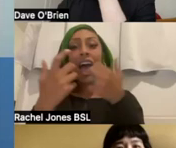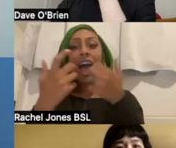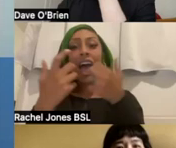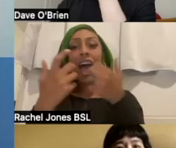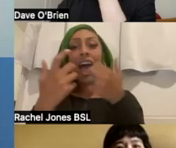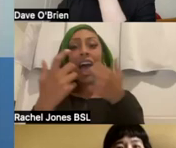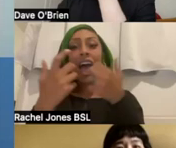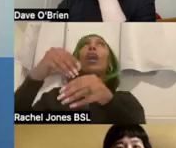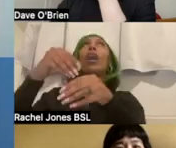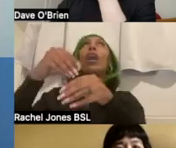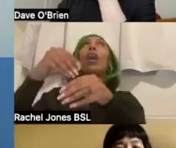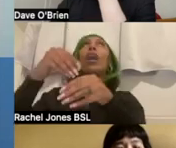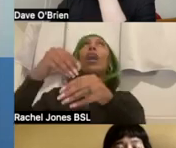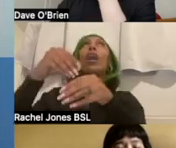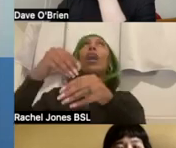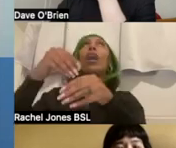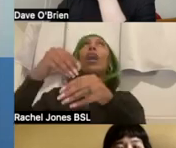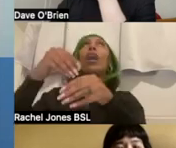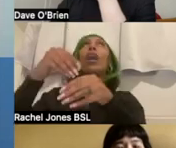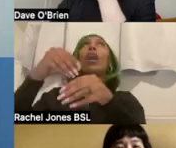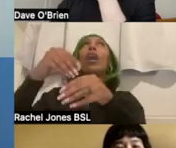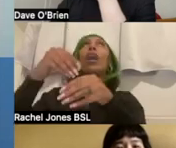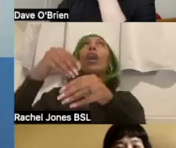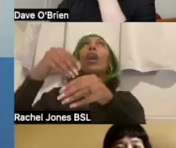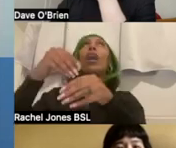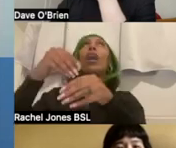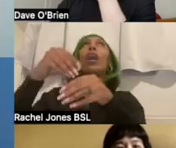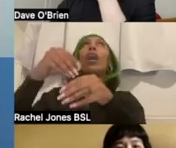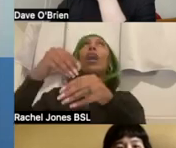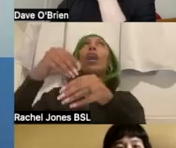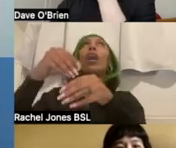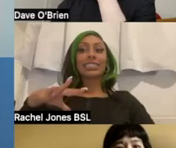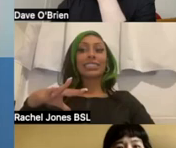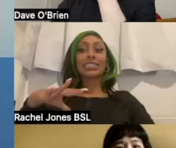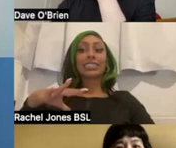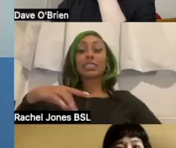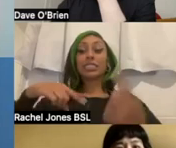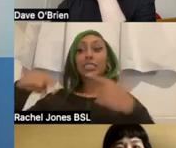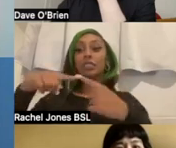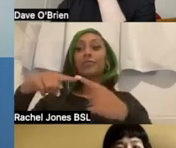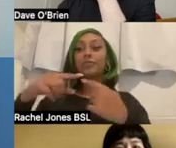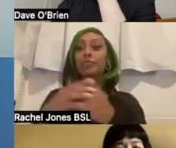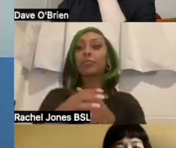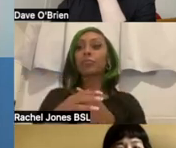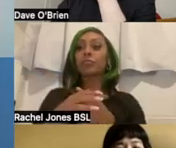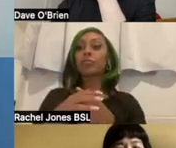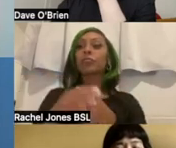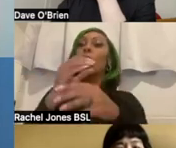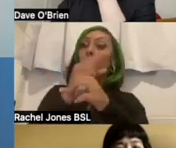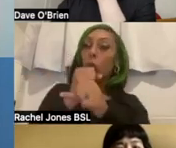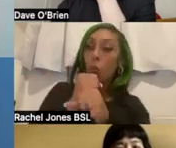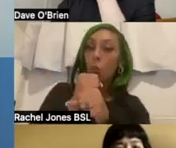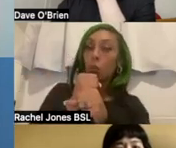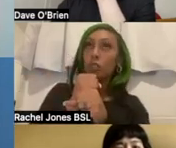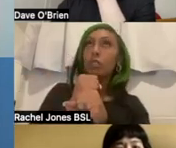and for us to be ready to pause, to stop and to check in. One good practice